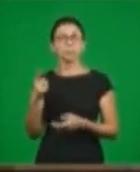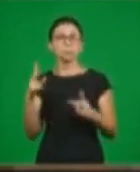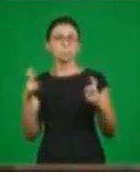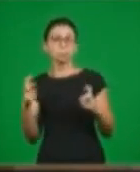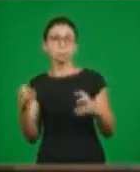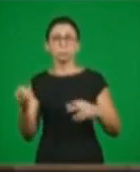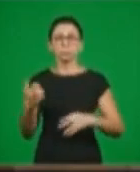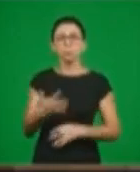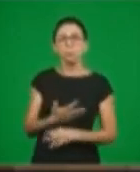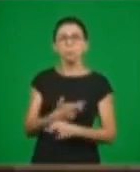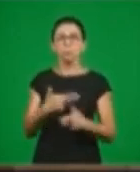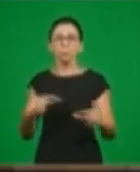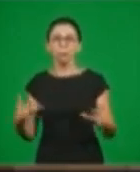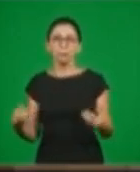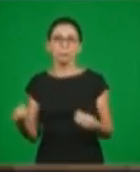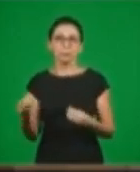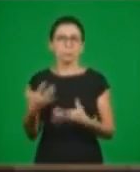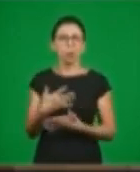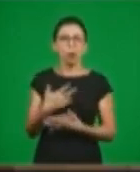And